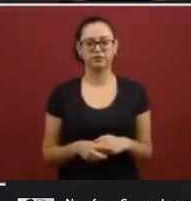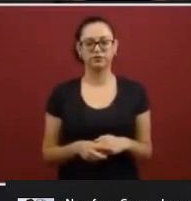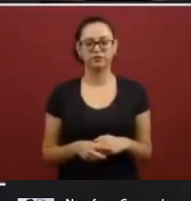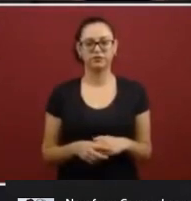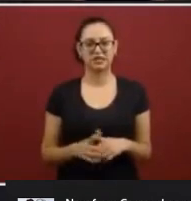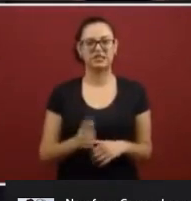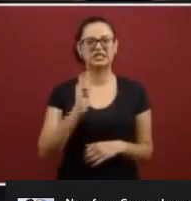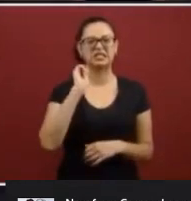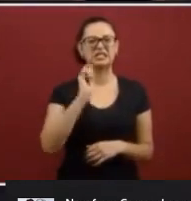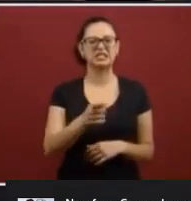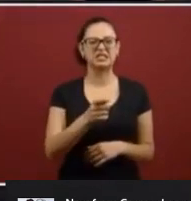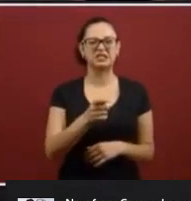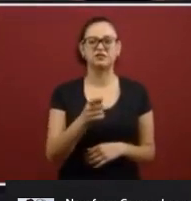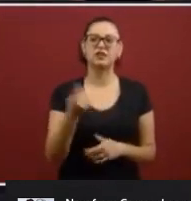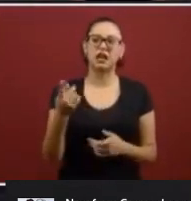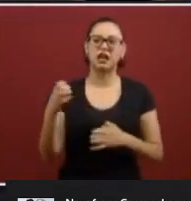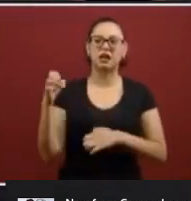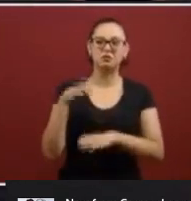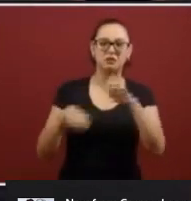daily